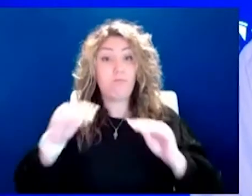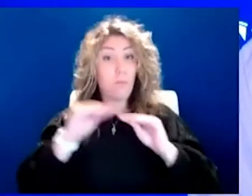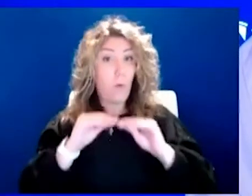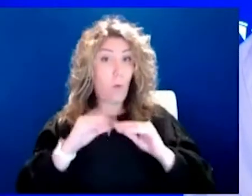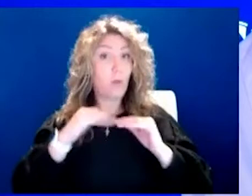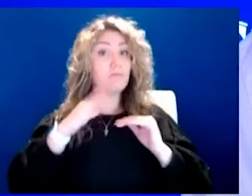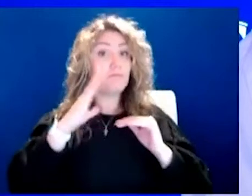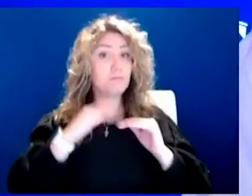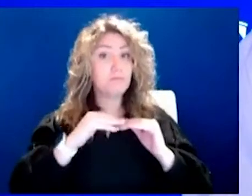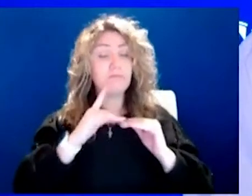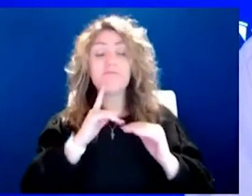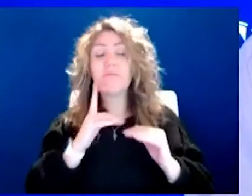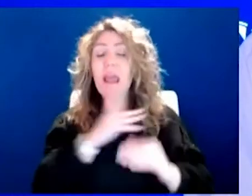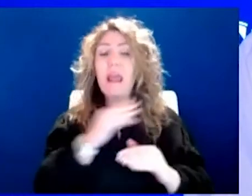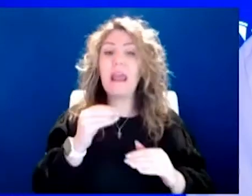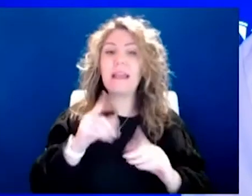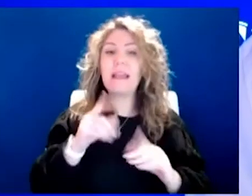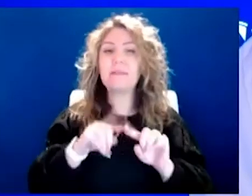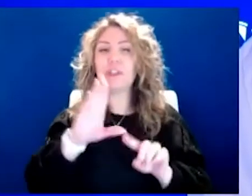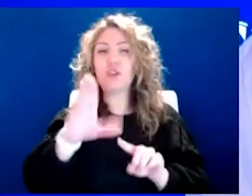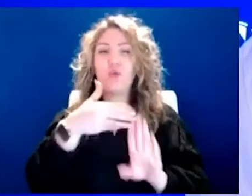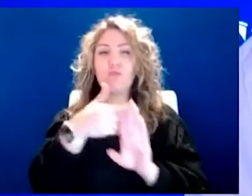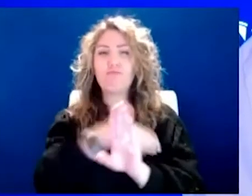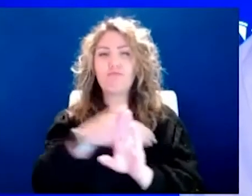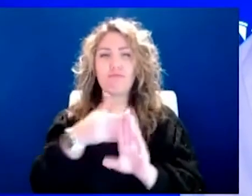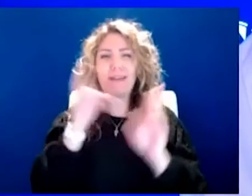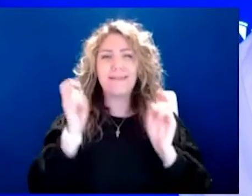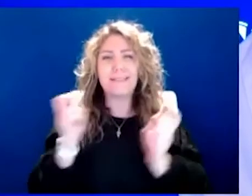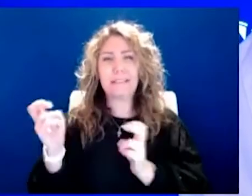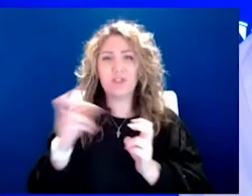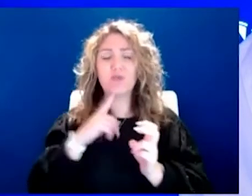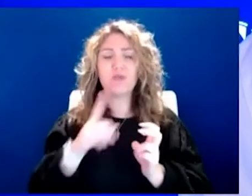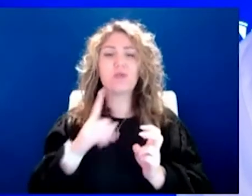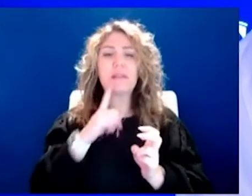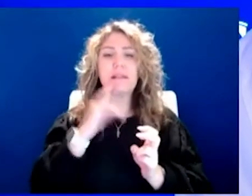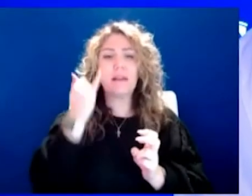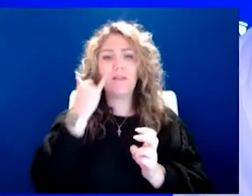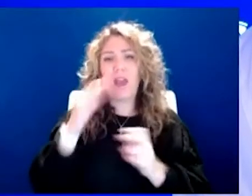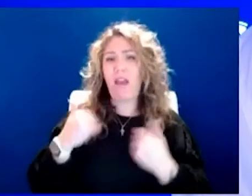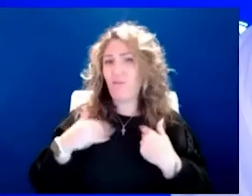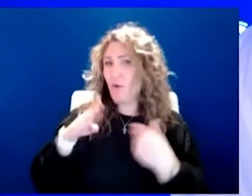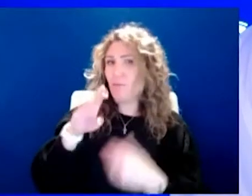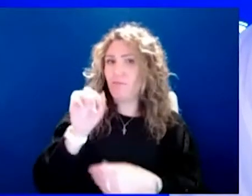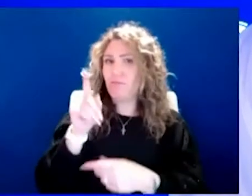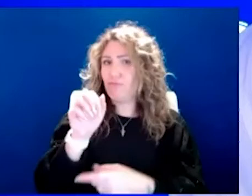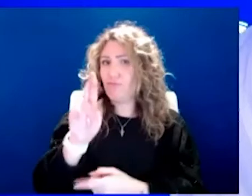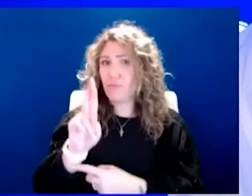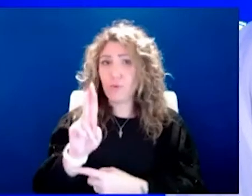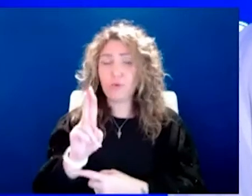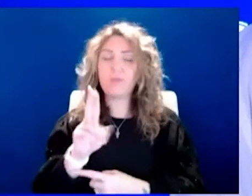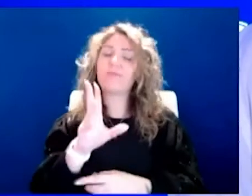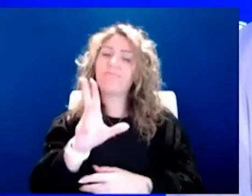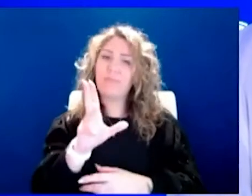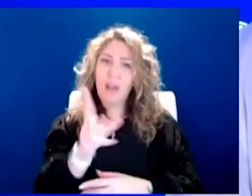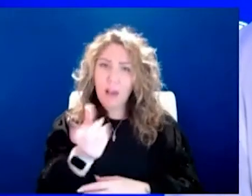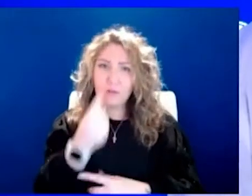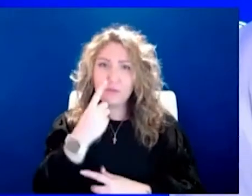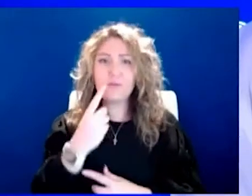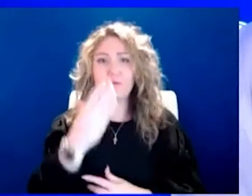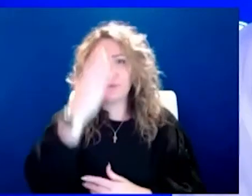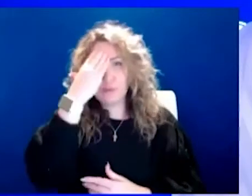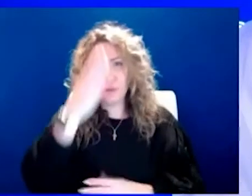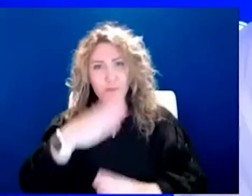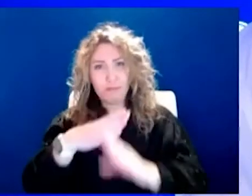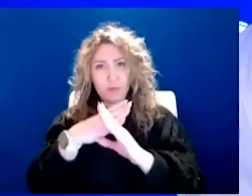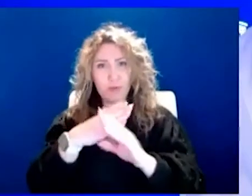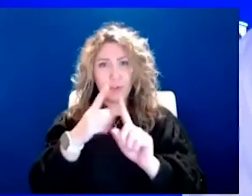your comorbidities as well. But if you do have that boost, you should take some comfort in understanding that protection from